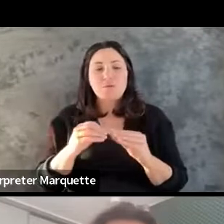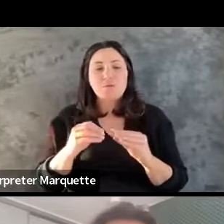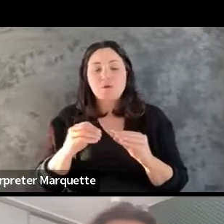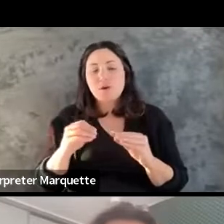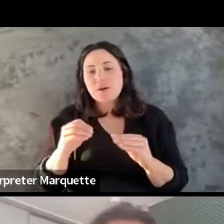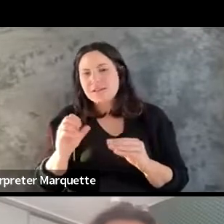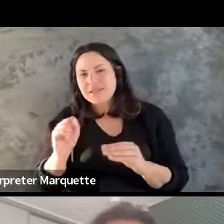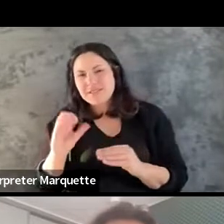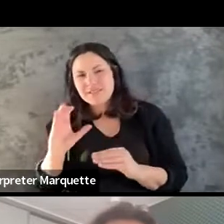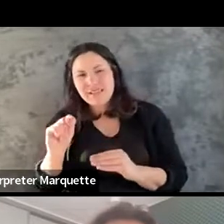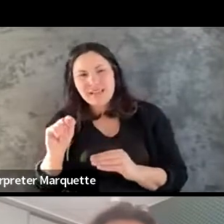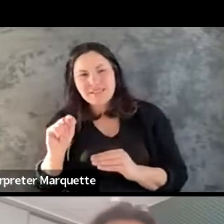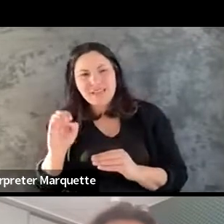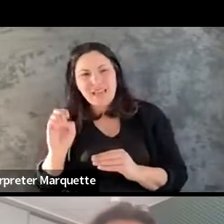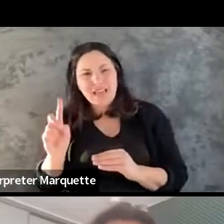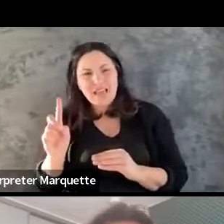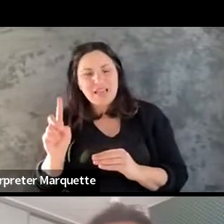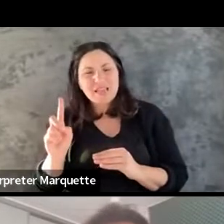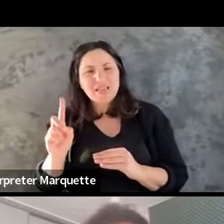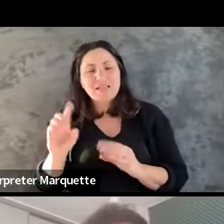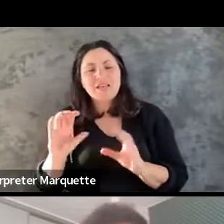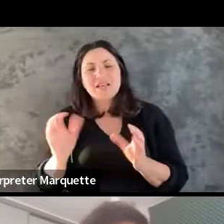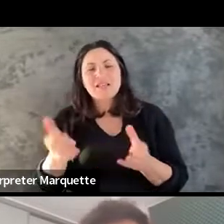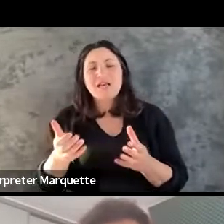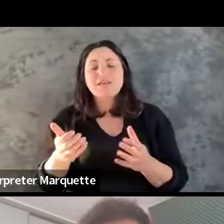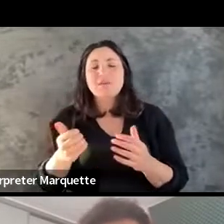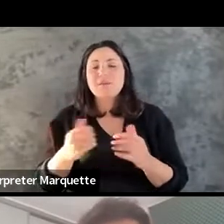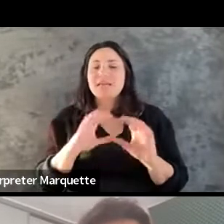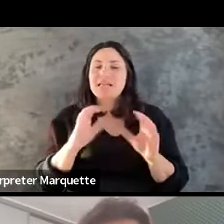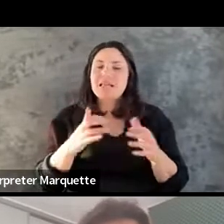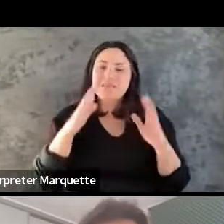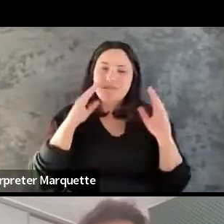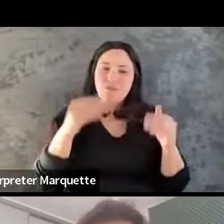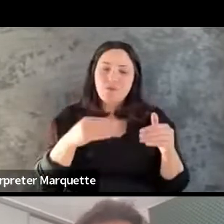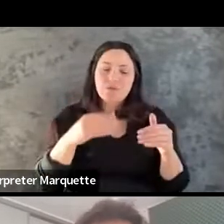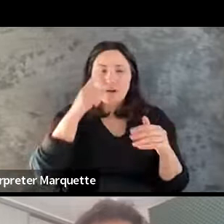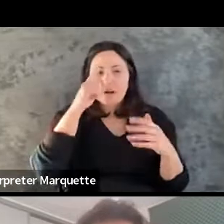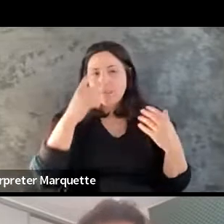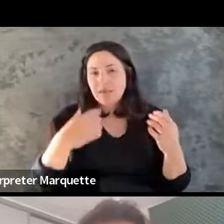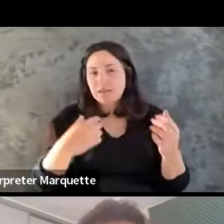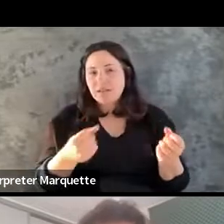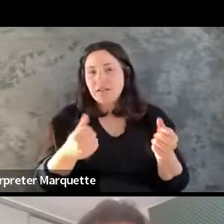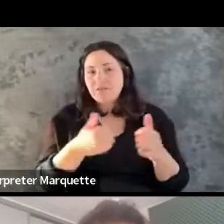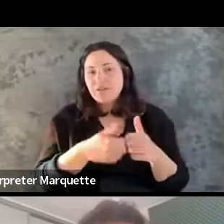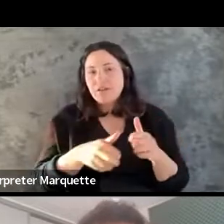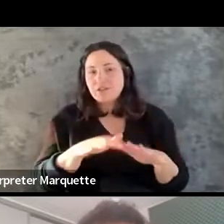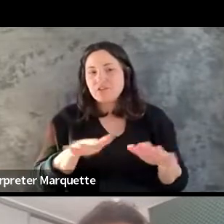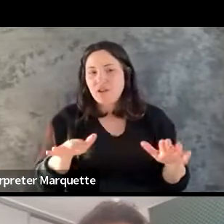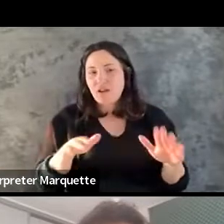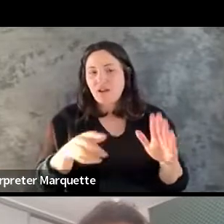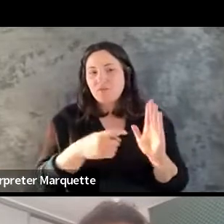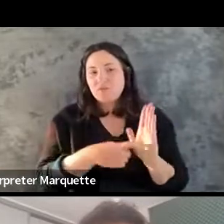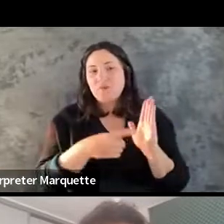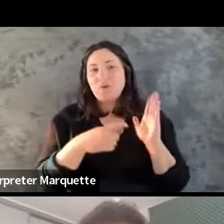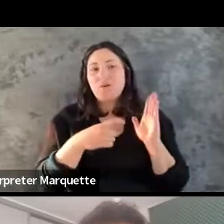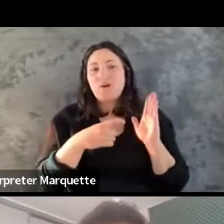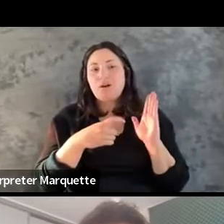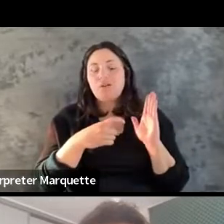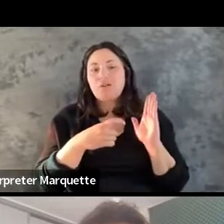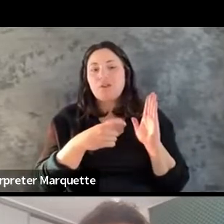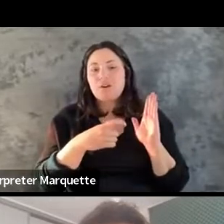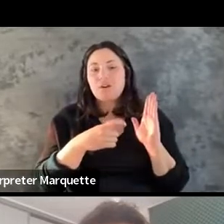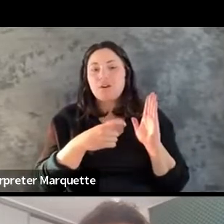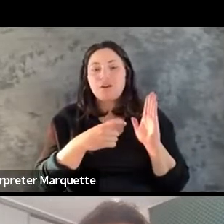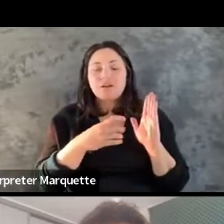you guys have, maybe having classes focused on just mental health, where every child is required to